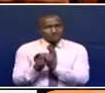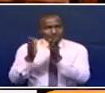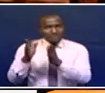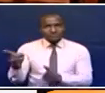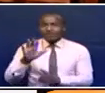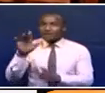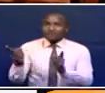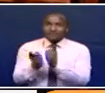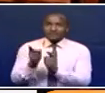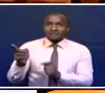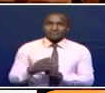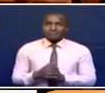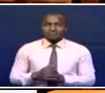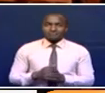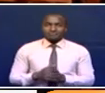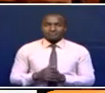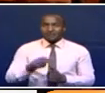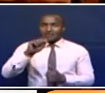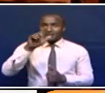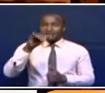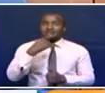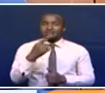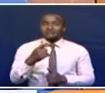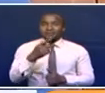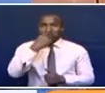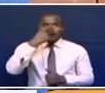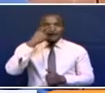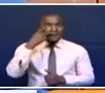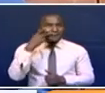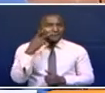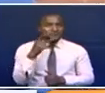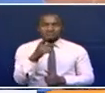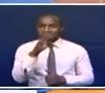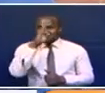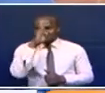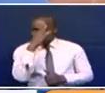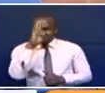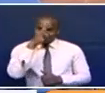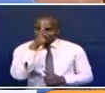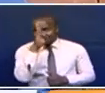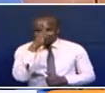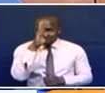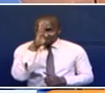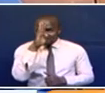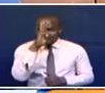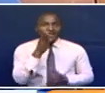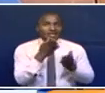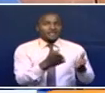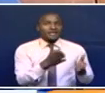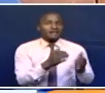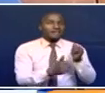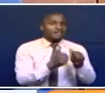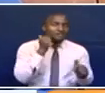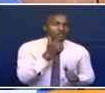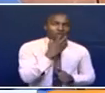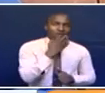No. No. Robert Ali says, Kalonzo is a master of double speak. Wow. See here, he denying union with